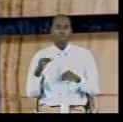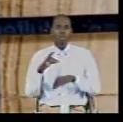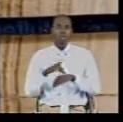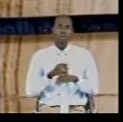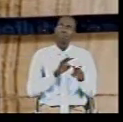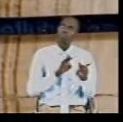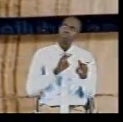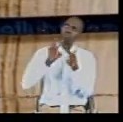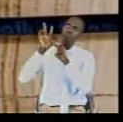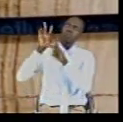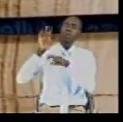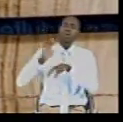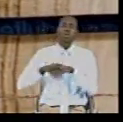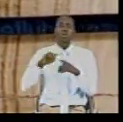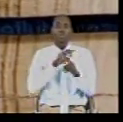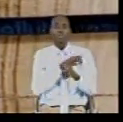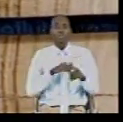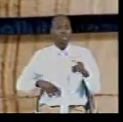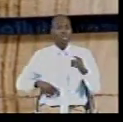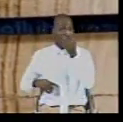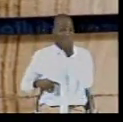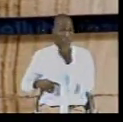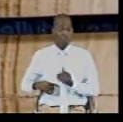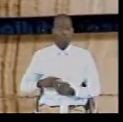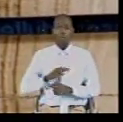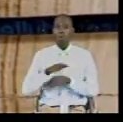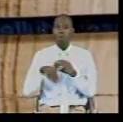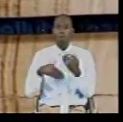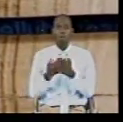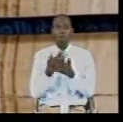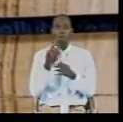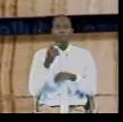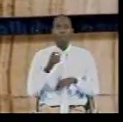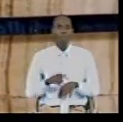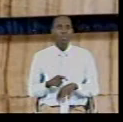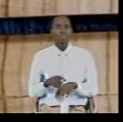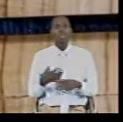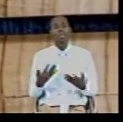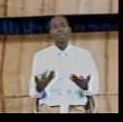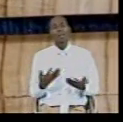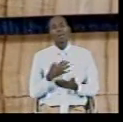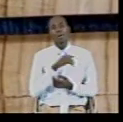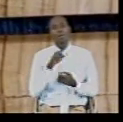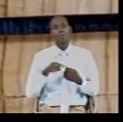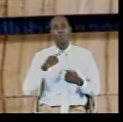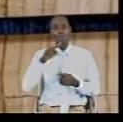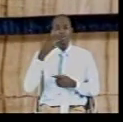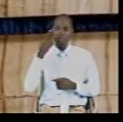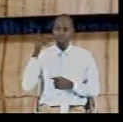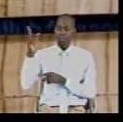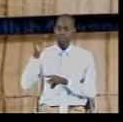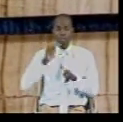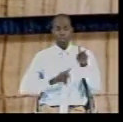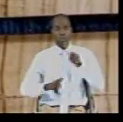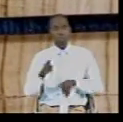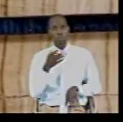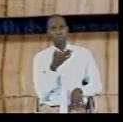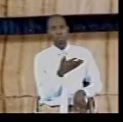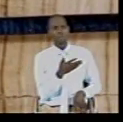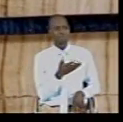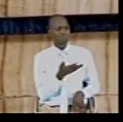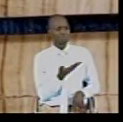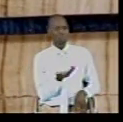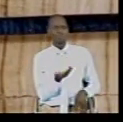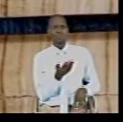Lord alone all the time. And even when you see the people, you make nothing of